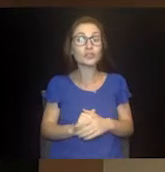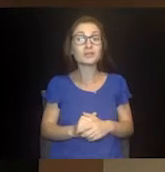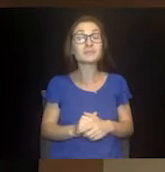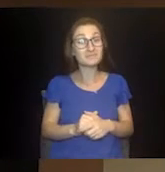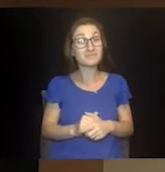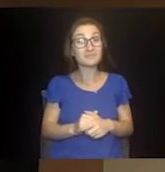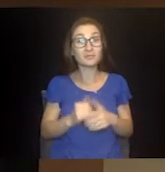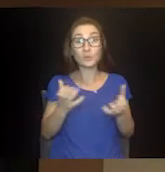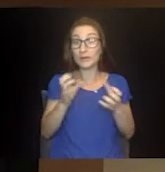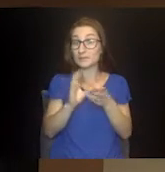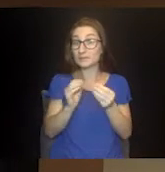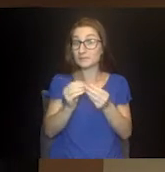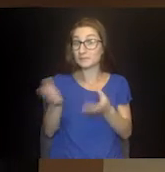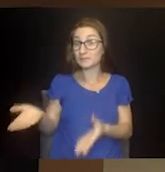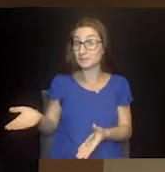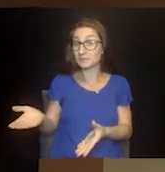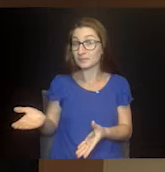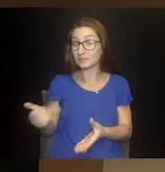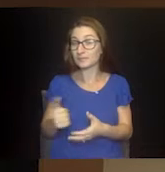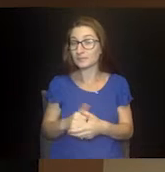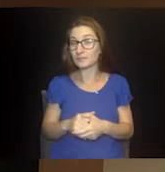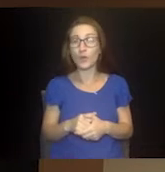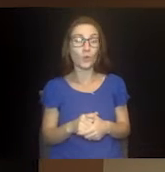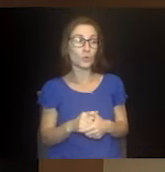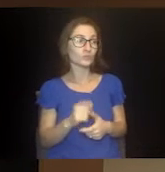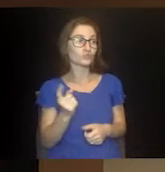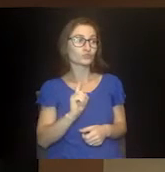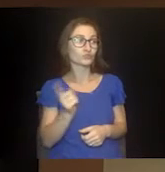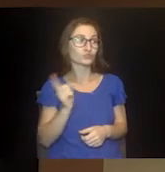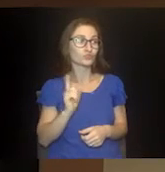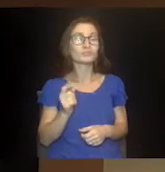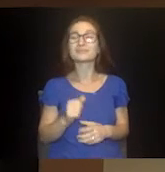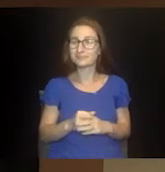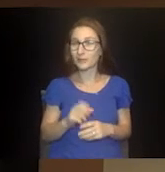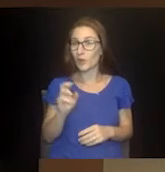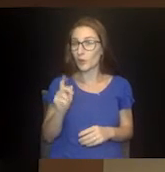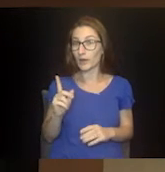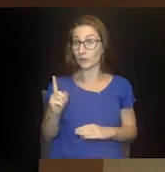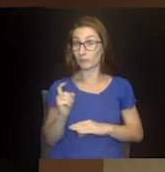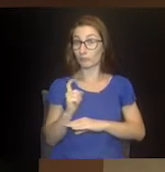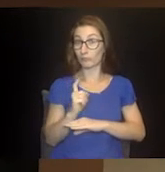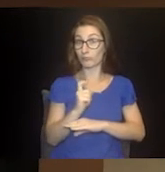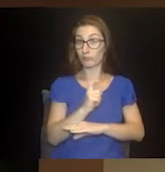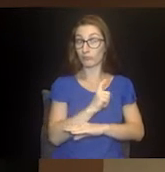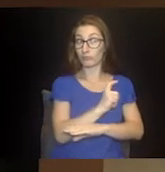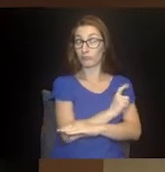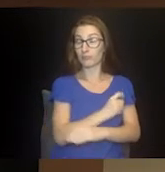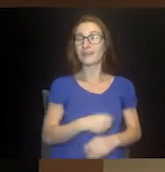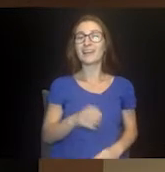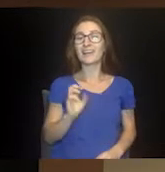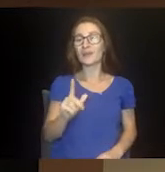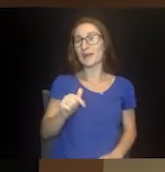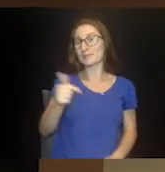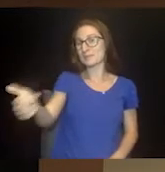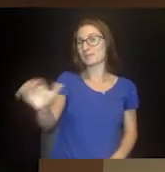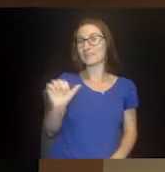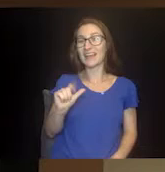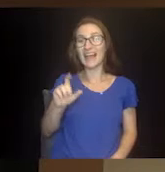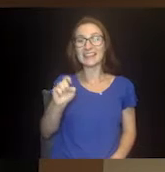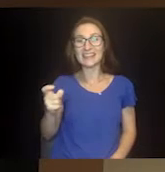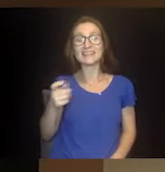a teacher. So, yes, you want to say something, Chevy? Oh, she don't want to talk right now. Sorry. We're going to just walk away.